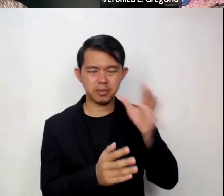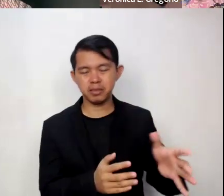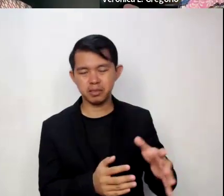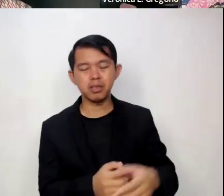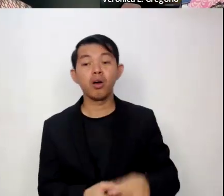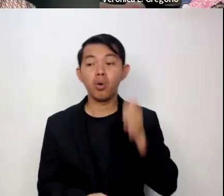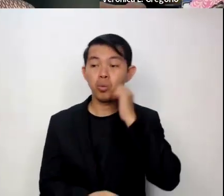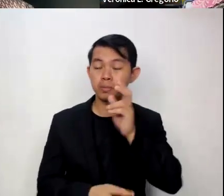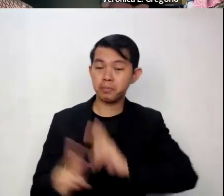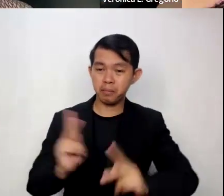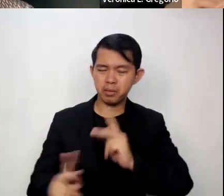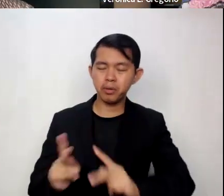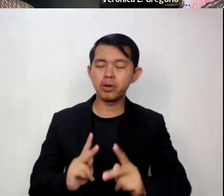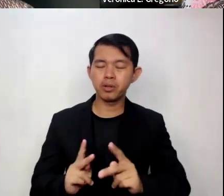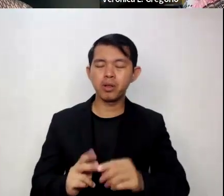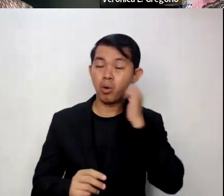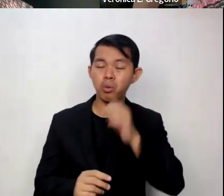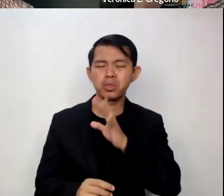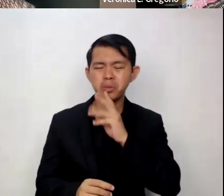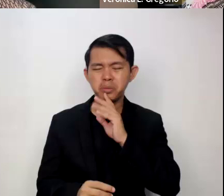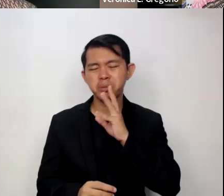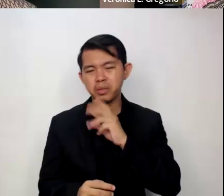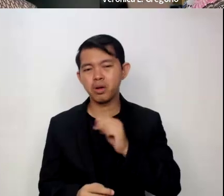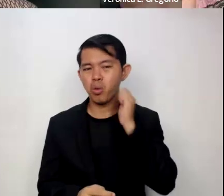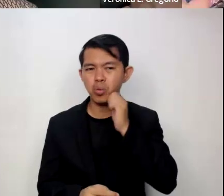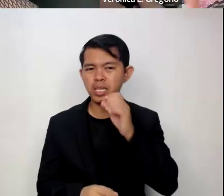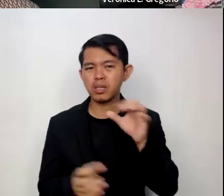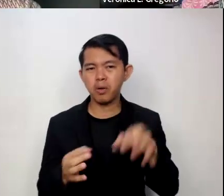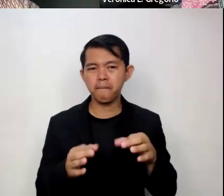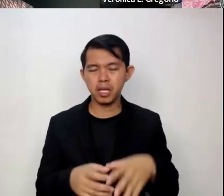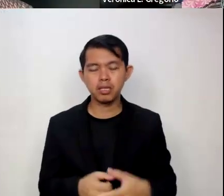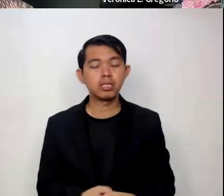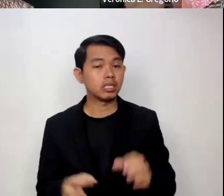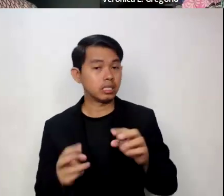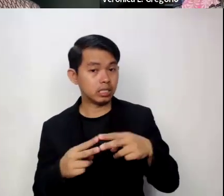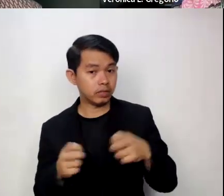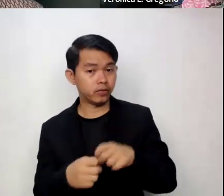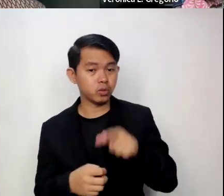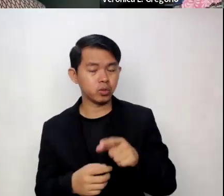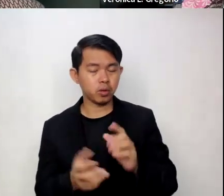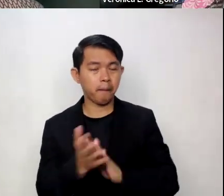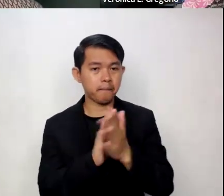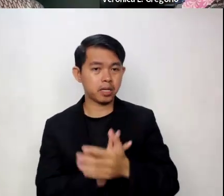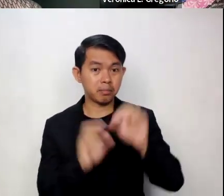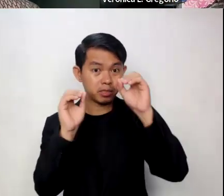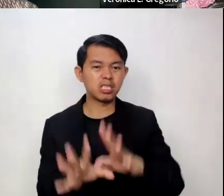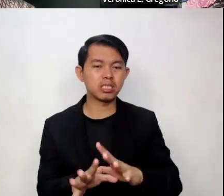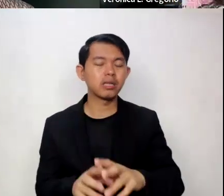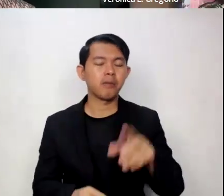niyan. Kahit makatapos ka na ng PhD, maging lecturer ka, associate professor, someone will always say that, unfortunately.